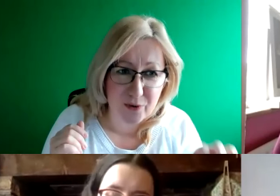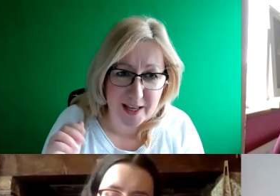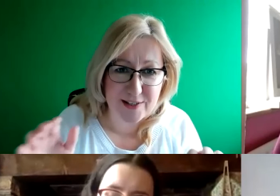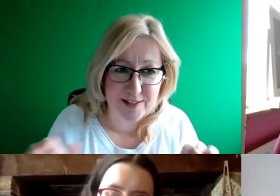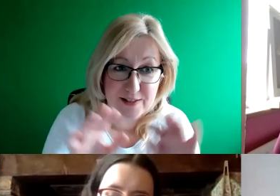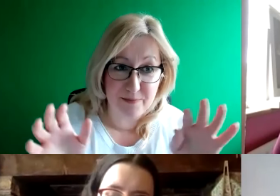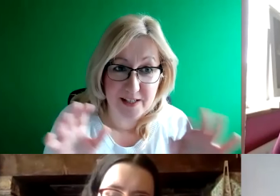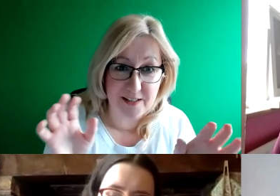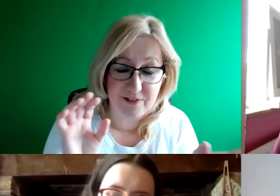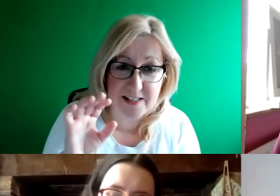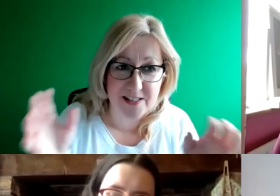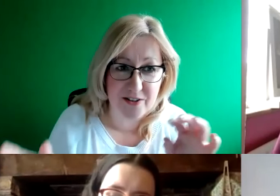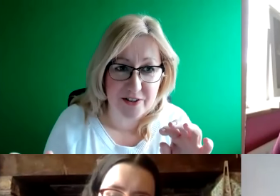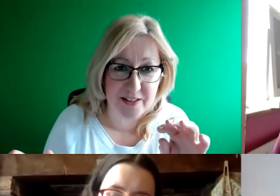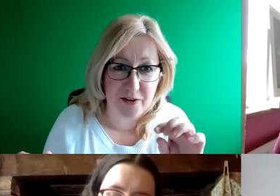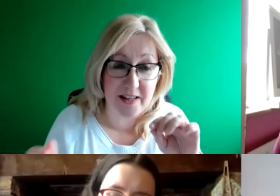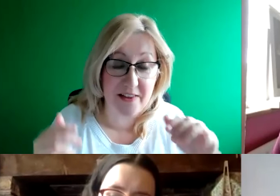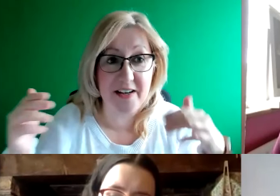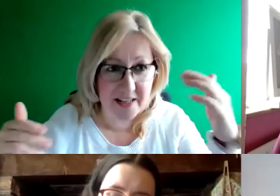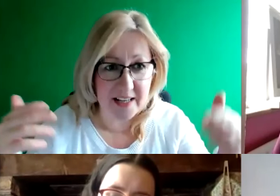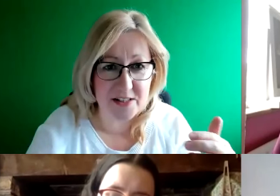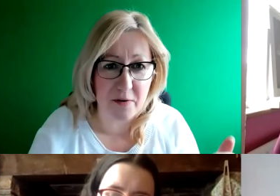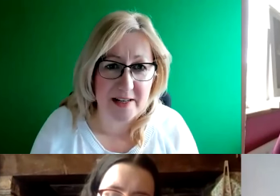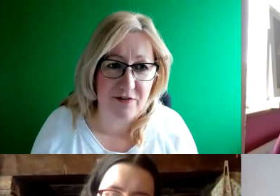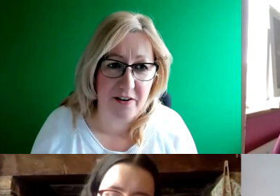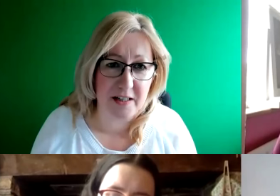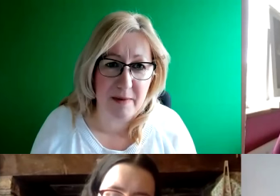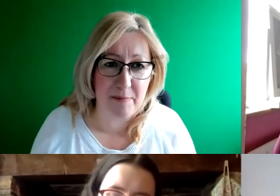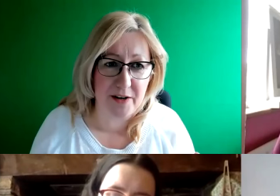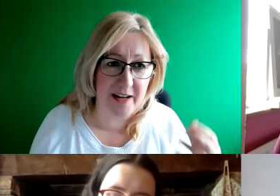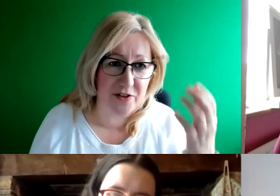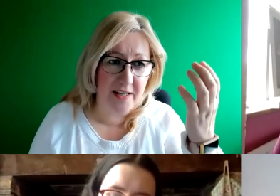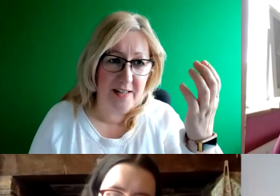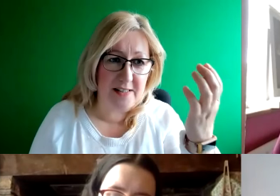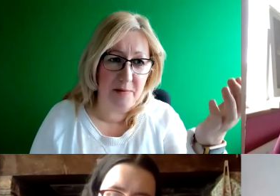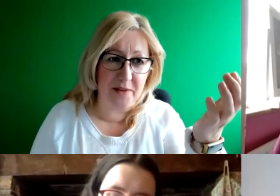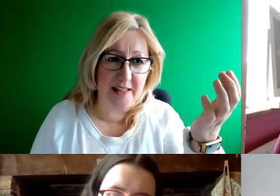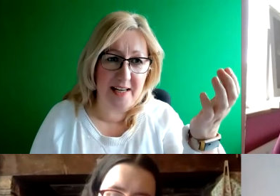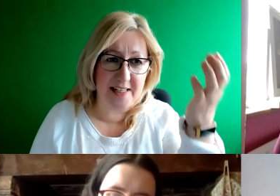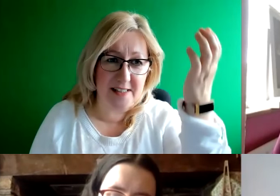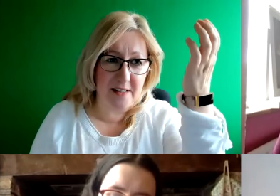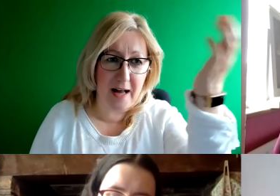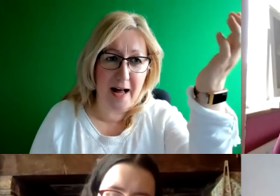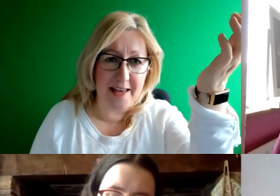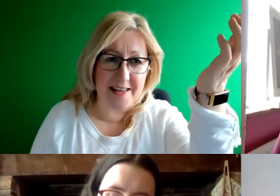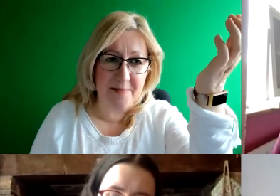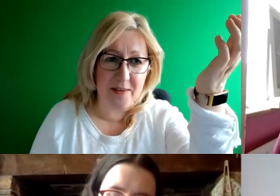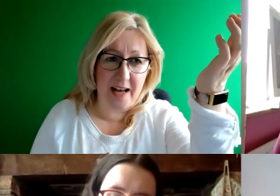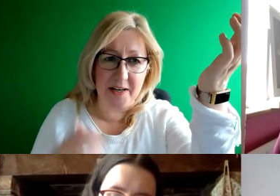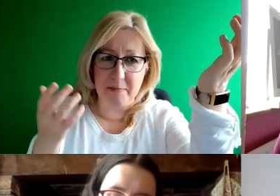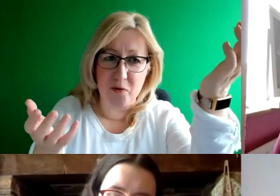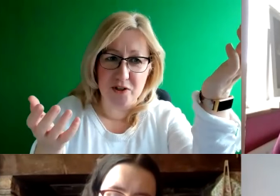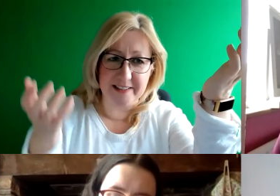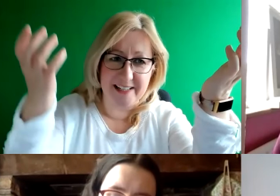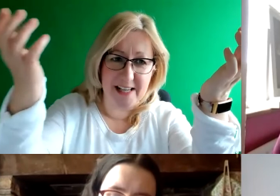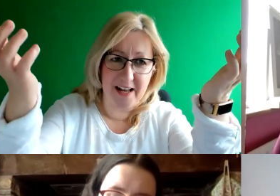relative locations of something versus another? You know, and then is there a metaphorical mapping around something that is high and